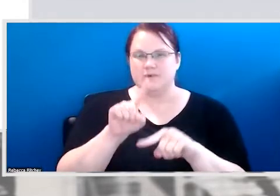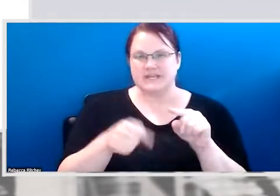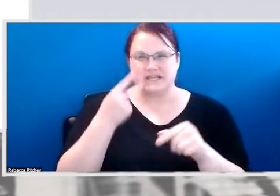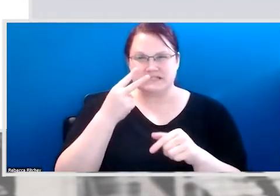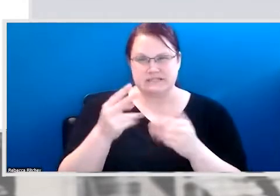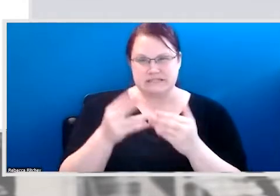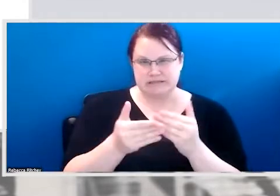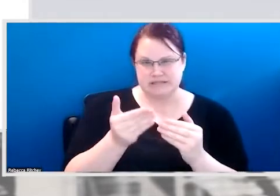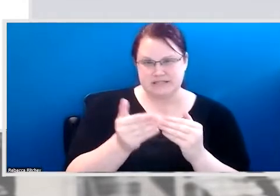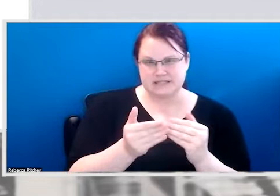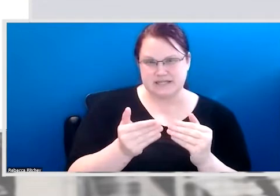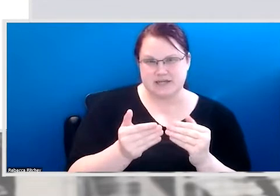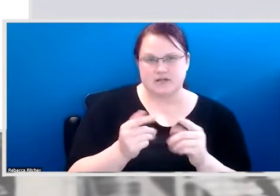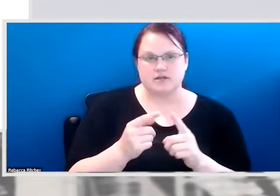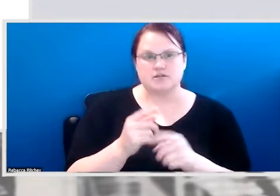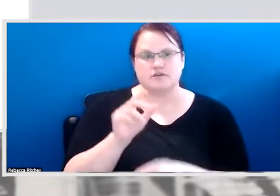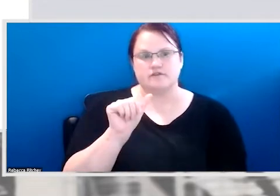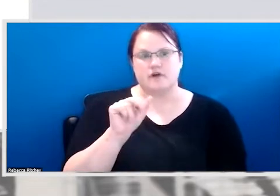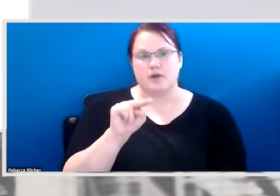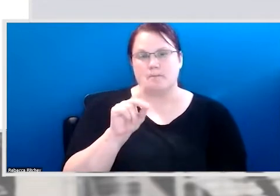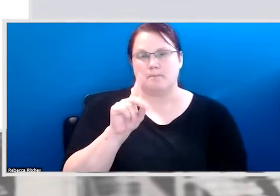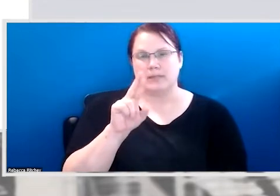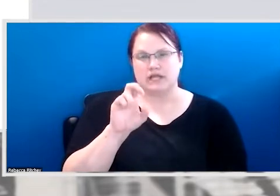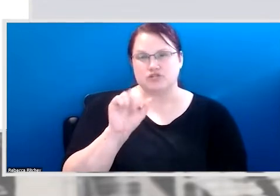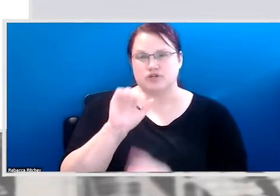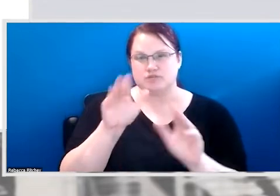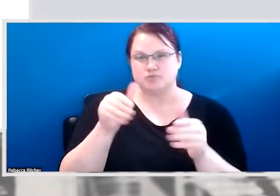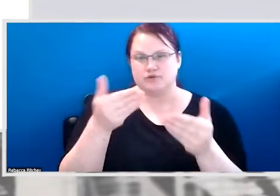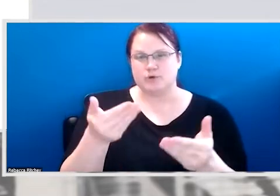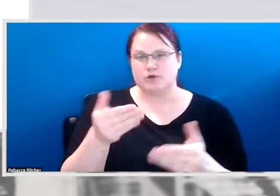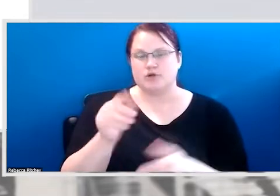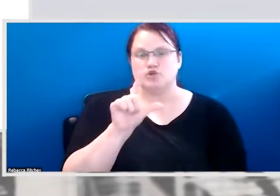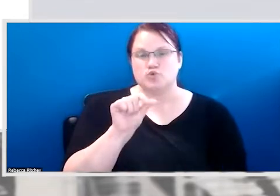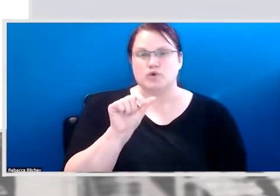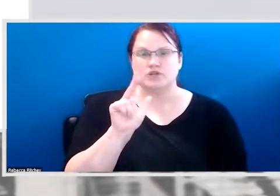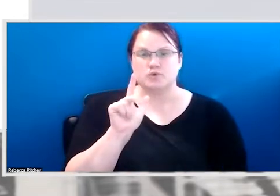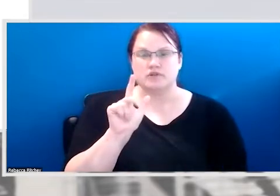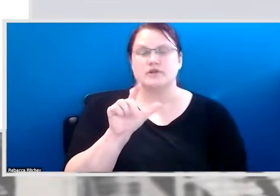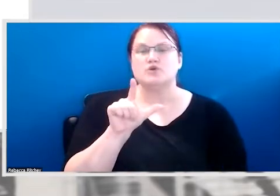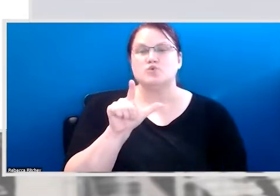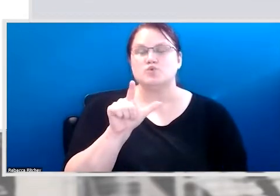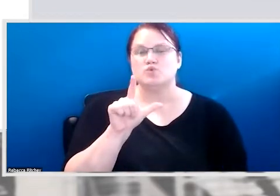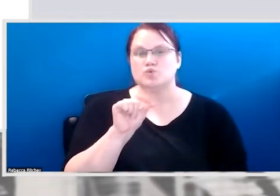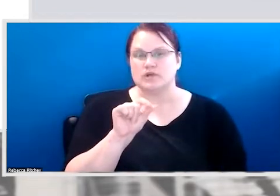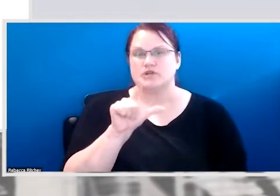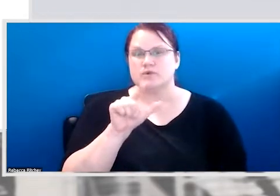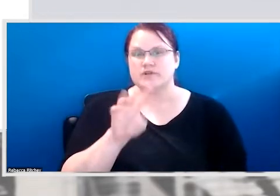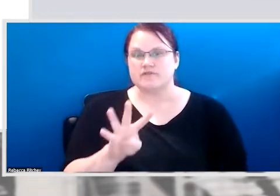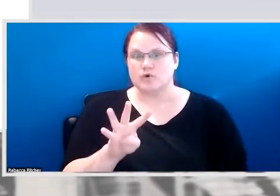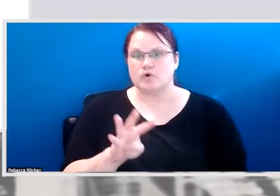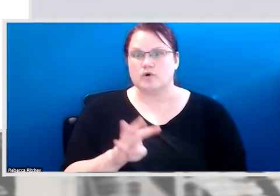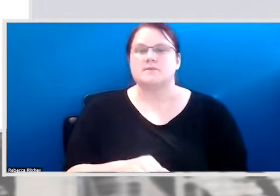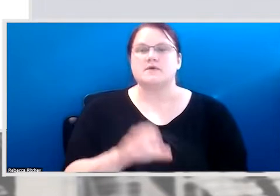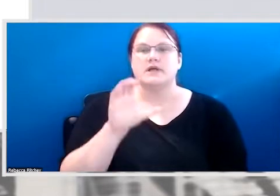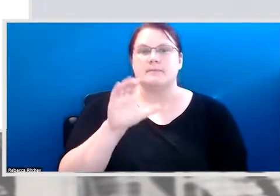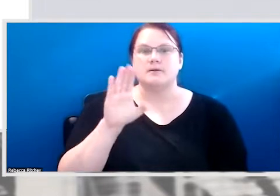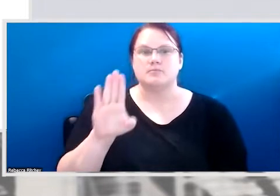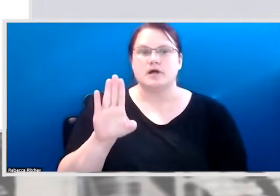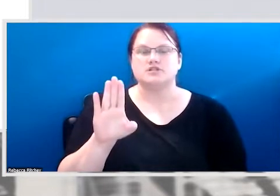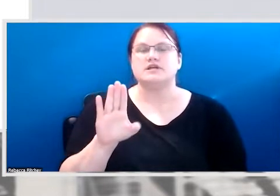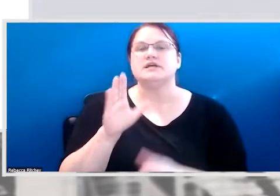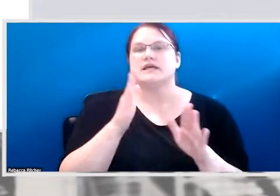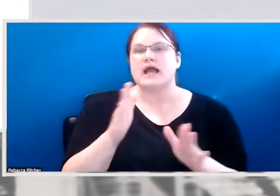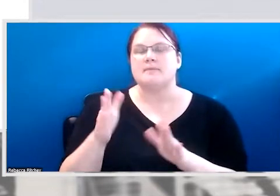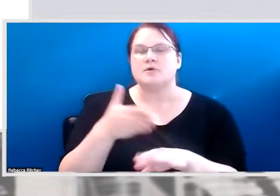outer year phases from Andrea's proposal for 2023 and 2024 contained within the capital budget, capital improvement plan for those